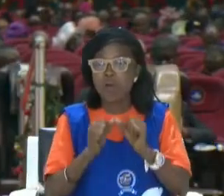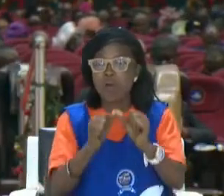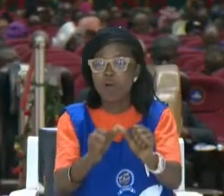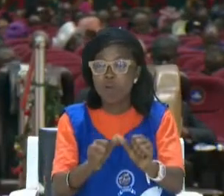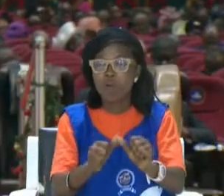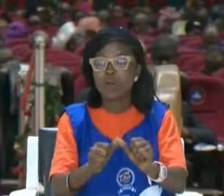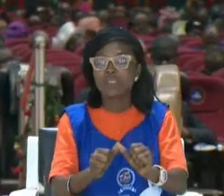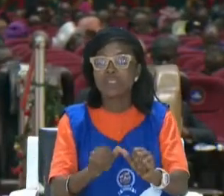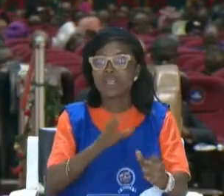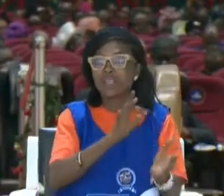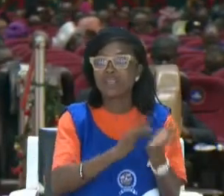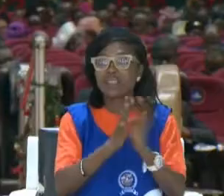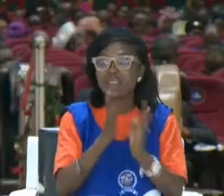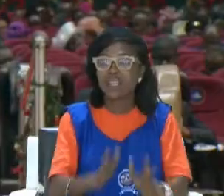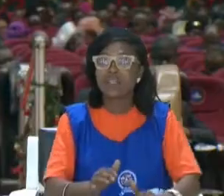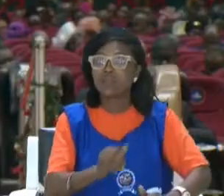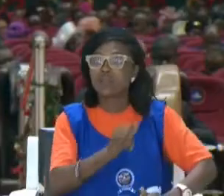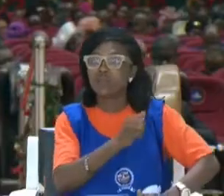Soldiers.